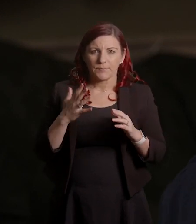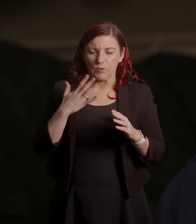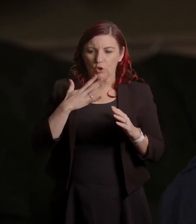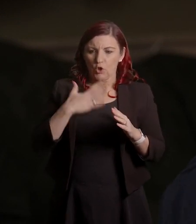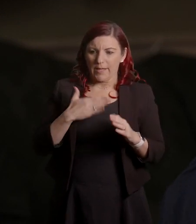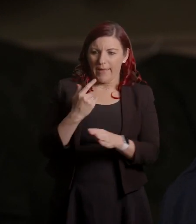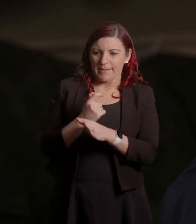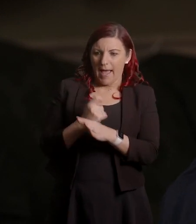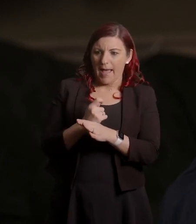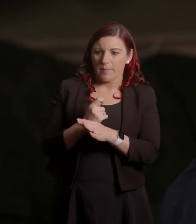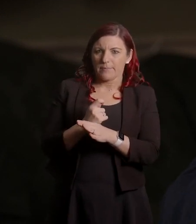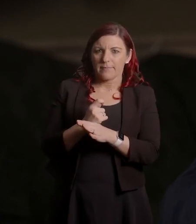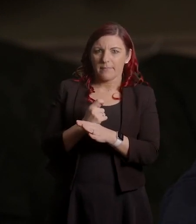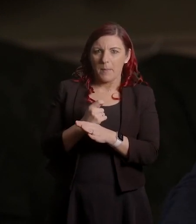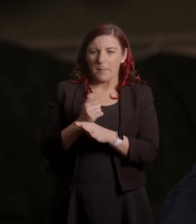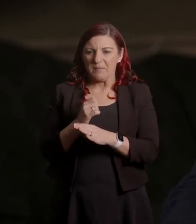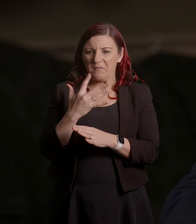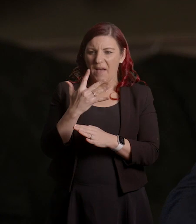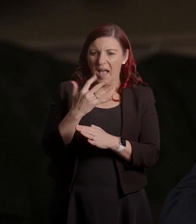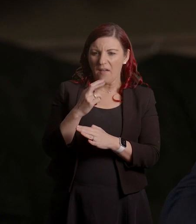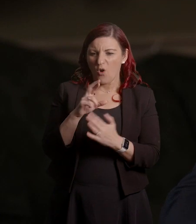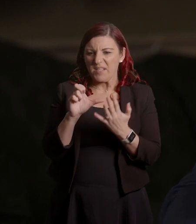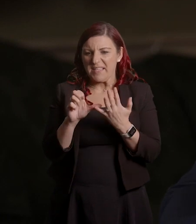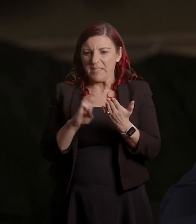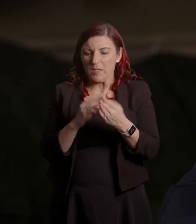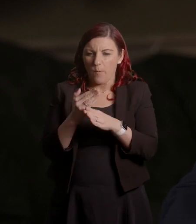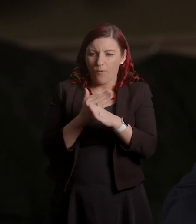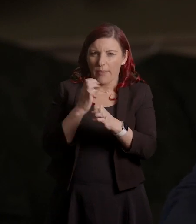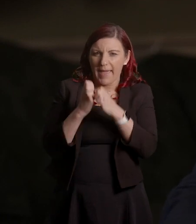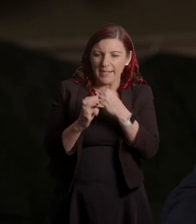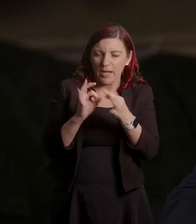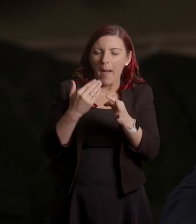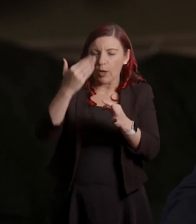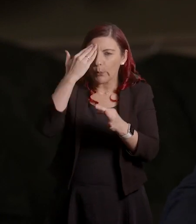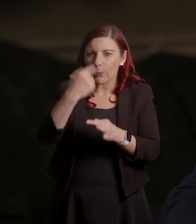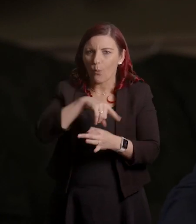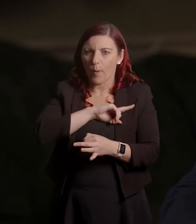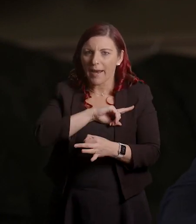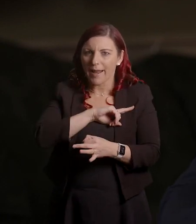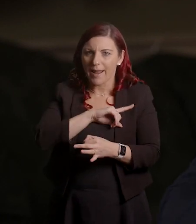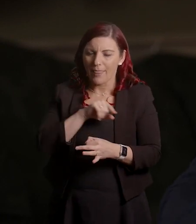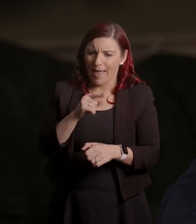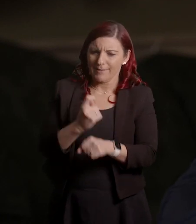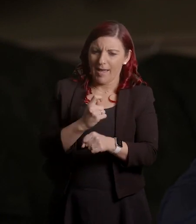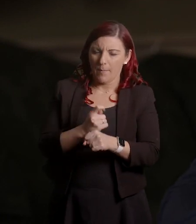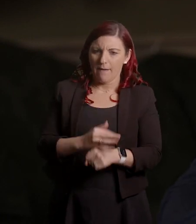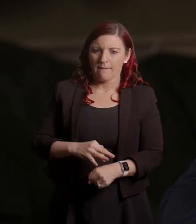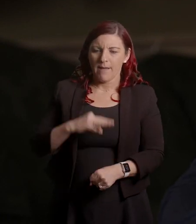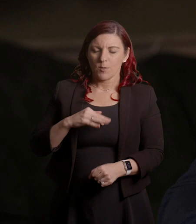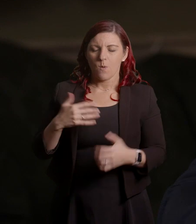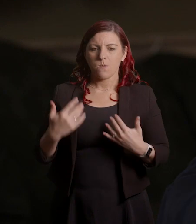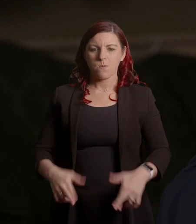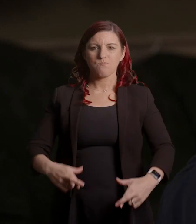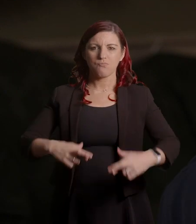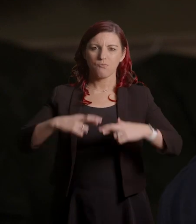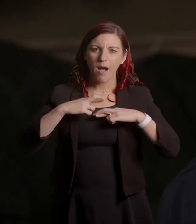just at that period of time, probably with 5 or 6 minutes to go, I knew we had it, and I actually felt